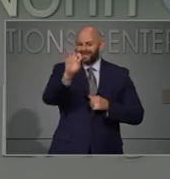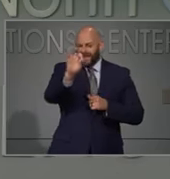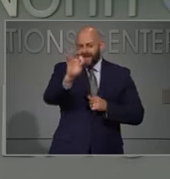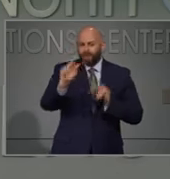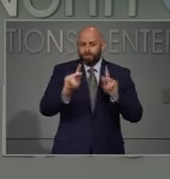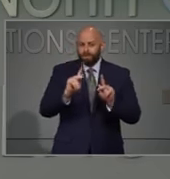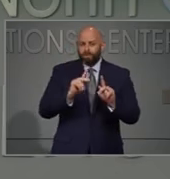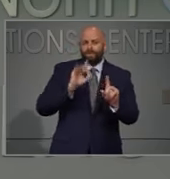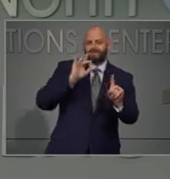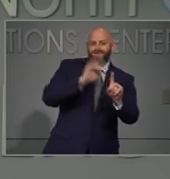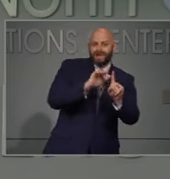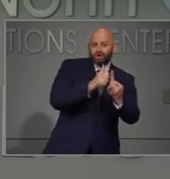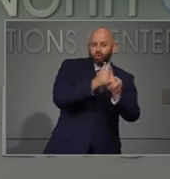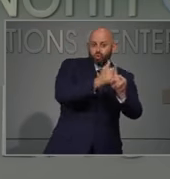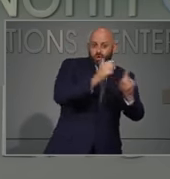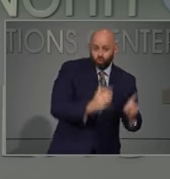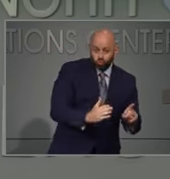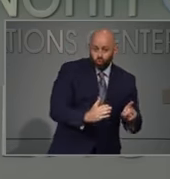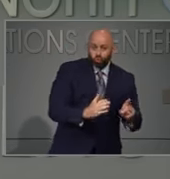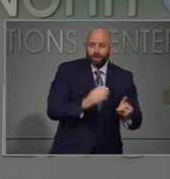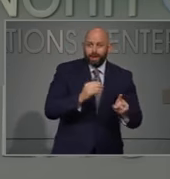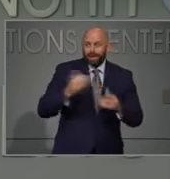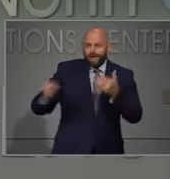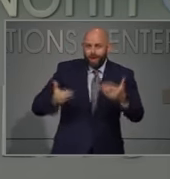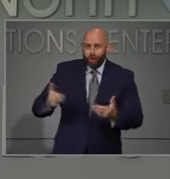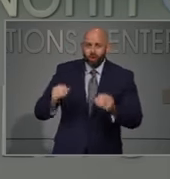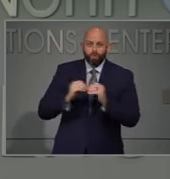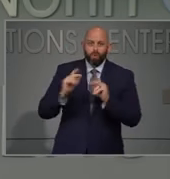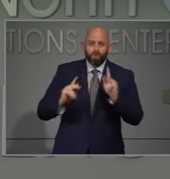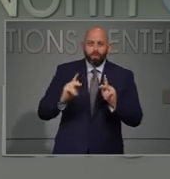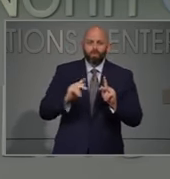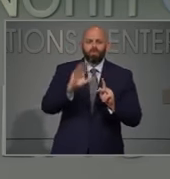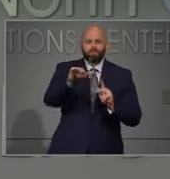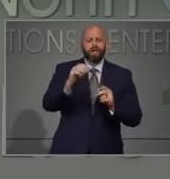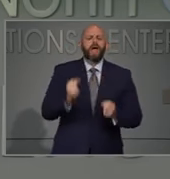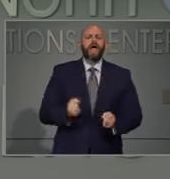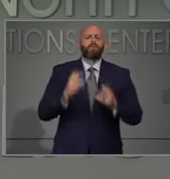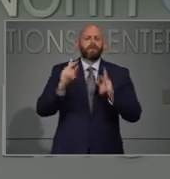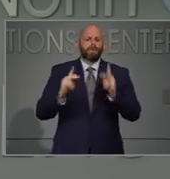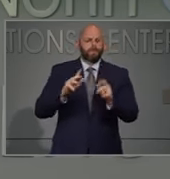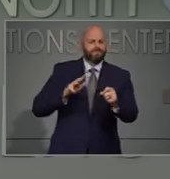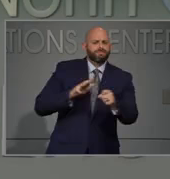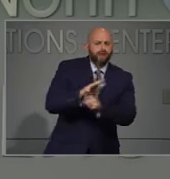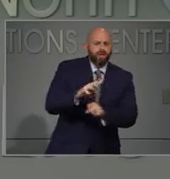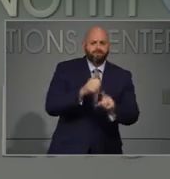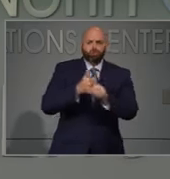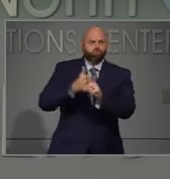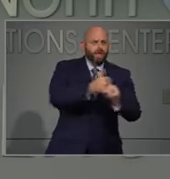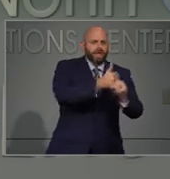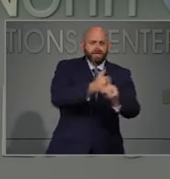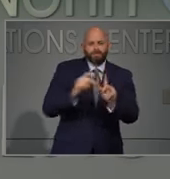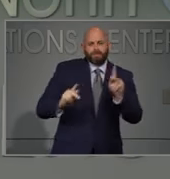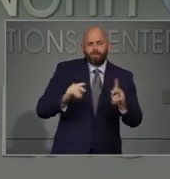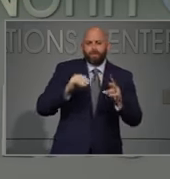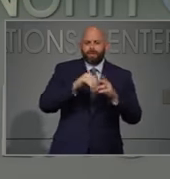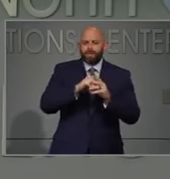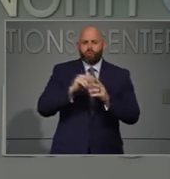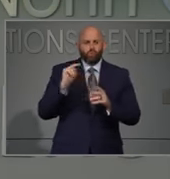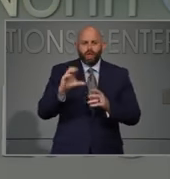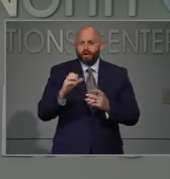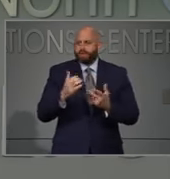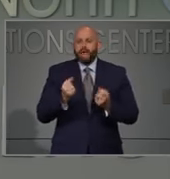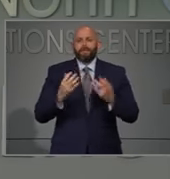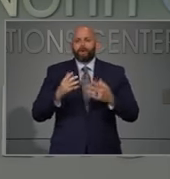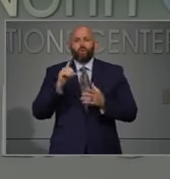many contact tracers will be enough for North Carolina in the coming weeks and months? I'm wondering if someone can give me an estimate, 1,000,